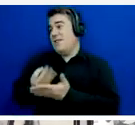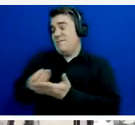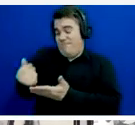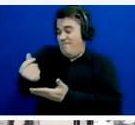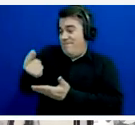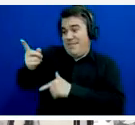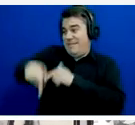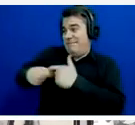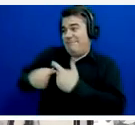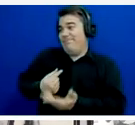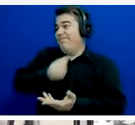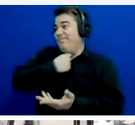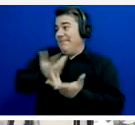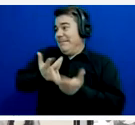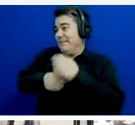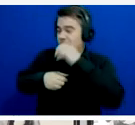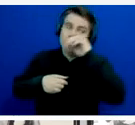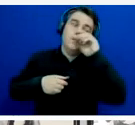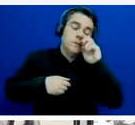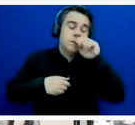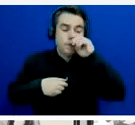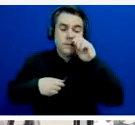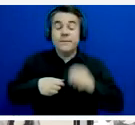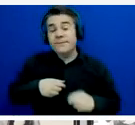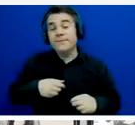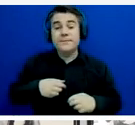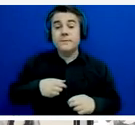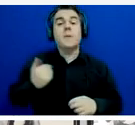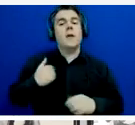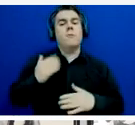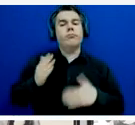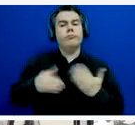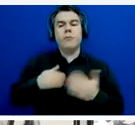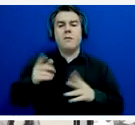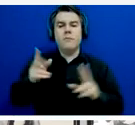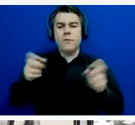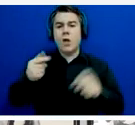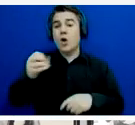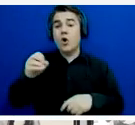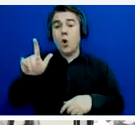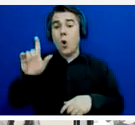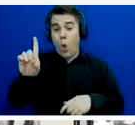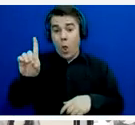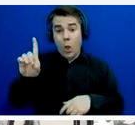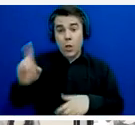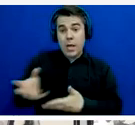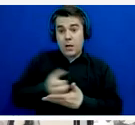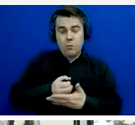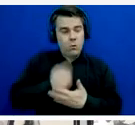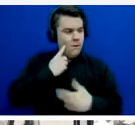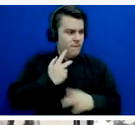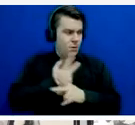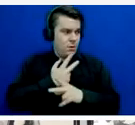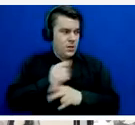way. So when I was at just the gold income, we figured out, like, okay, if we get